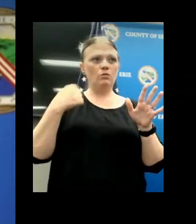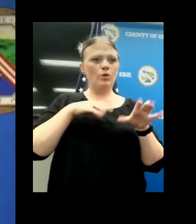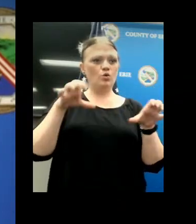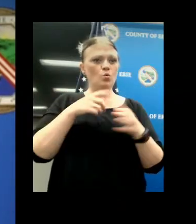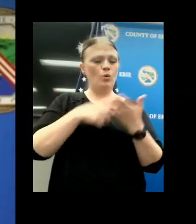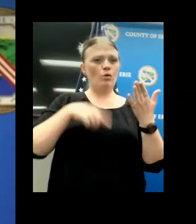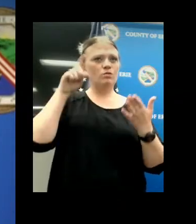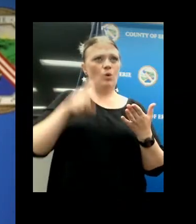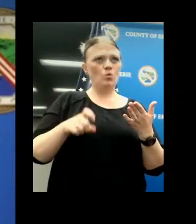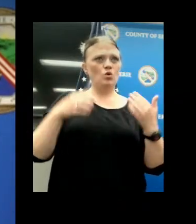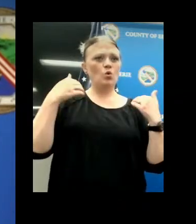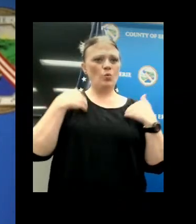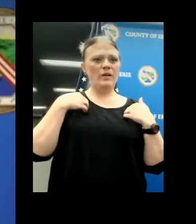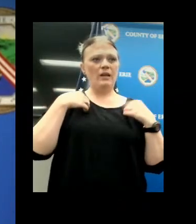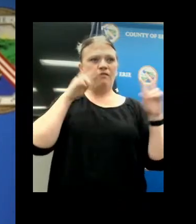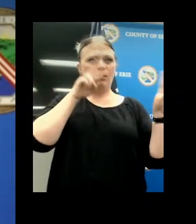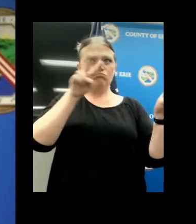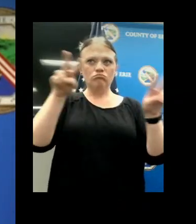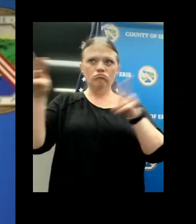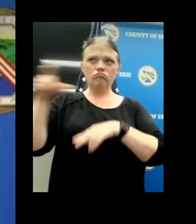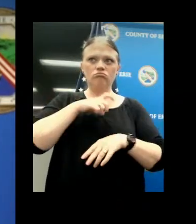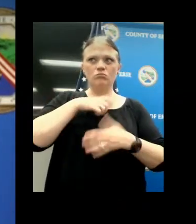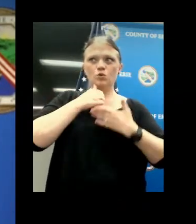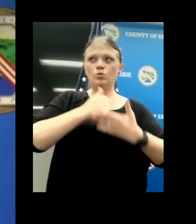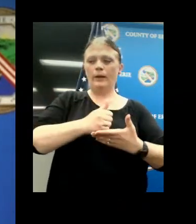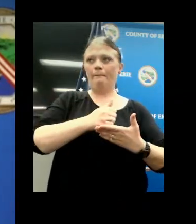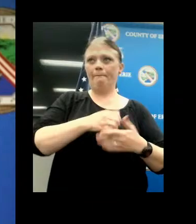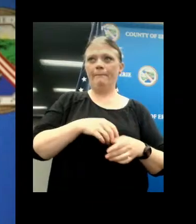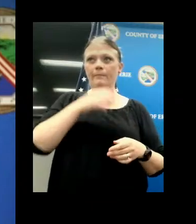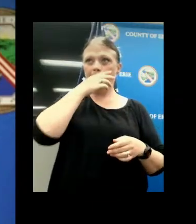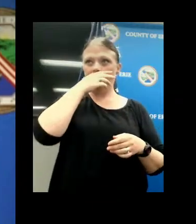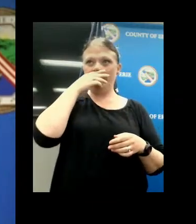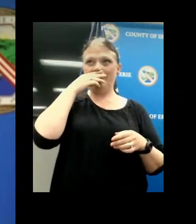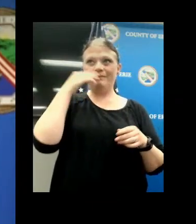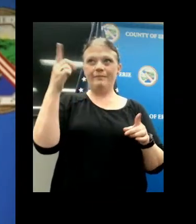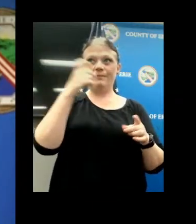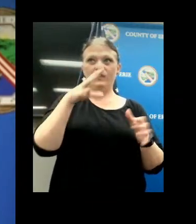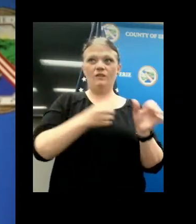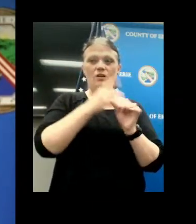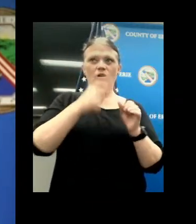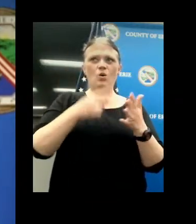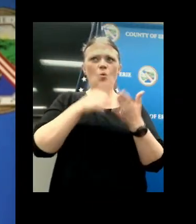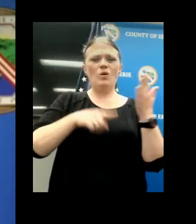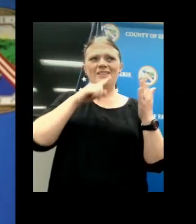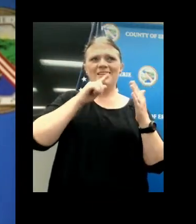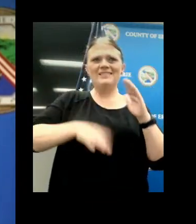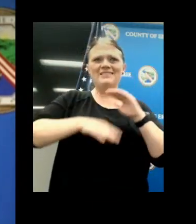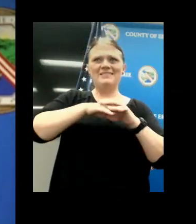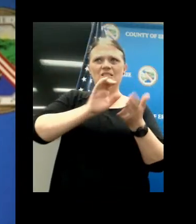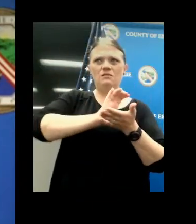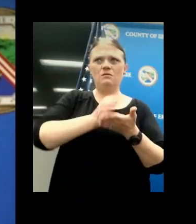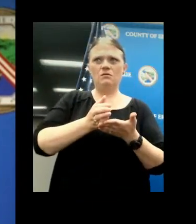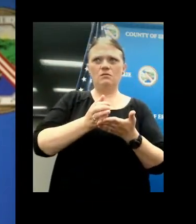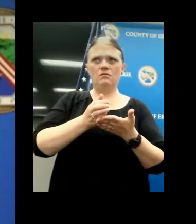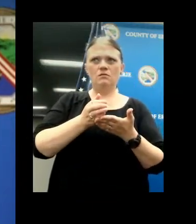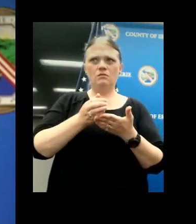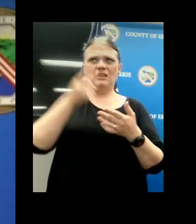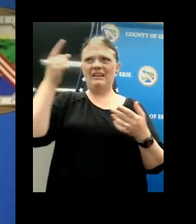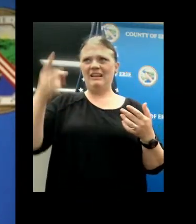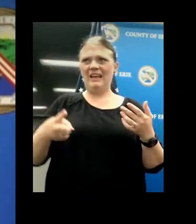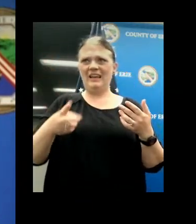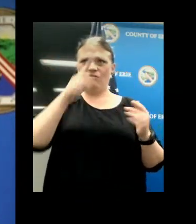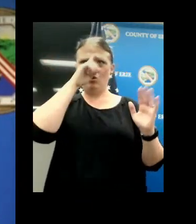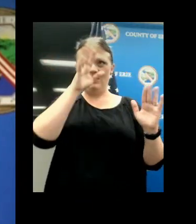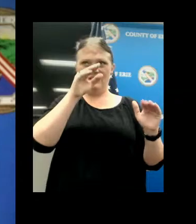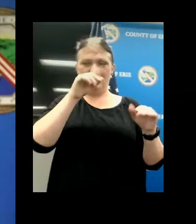signage and have our park rangers and other law enforcement there to help educate them. Just a follow-up to that, what is the capacity at Bennett Beach? You know, when we have that, do